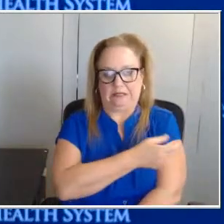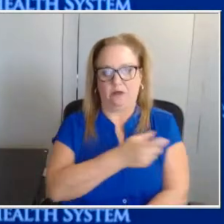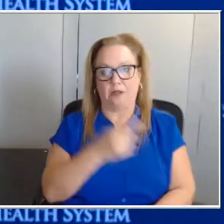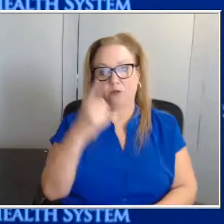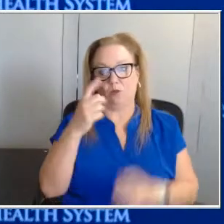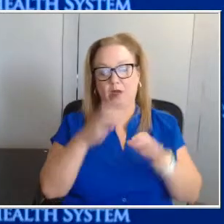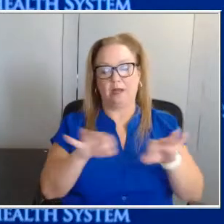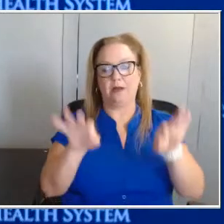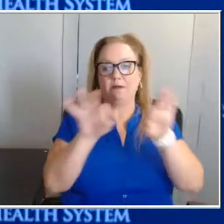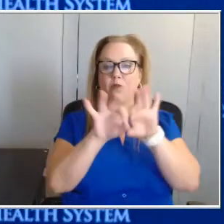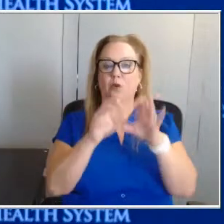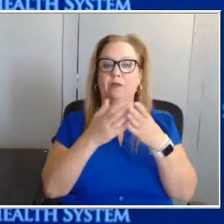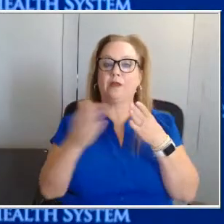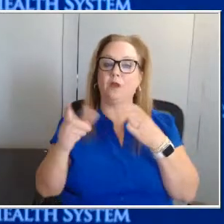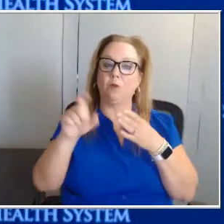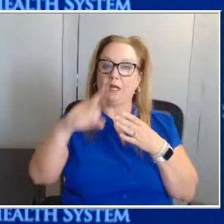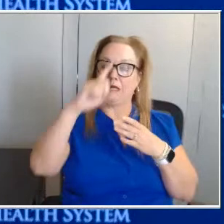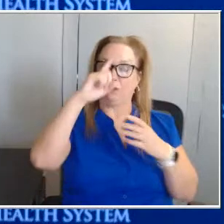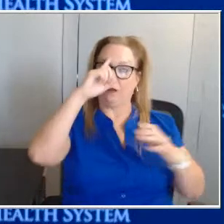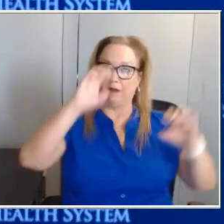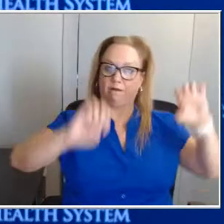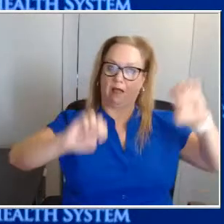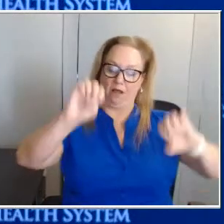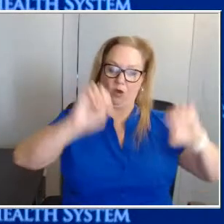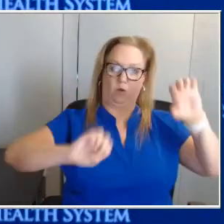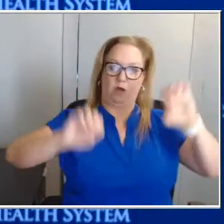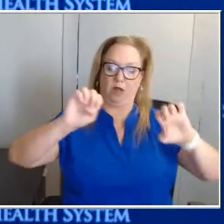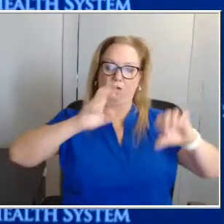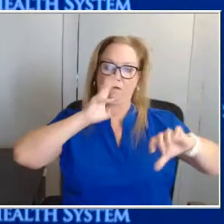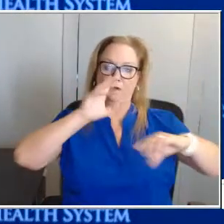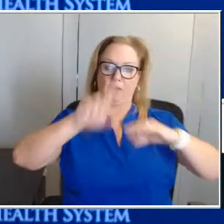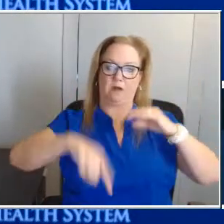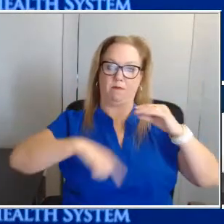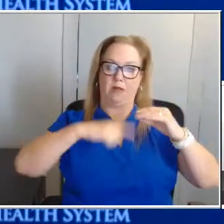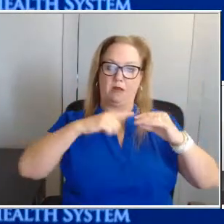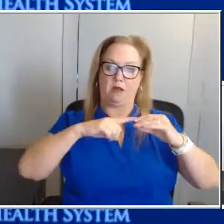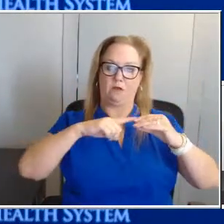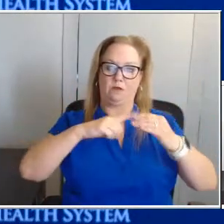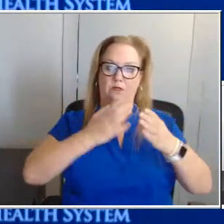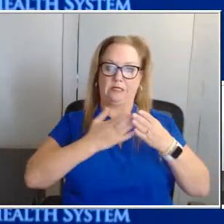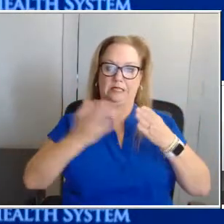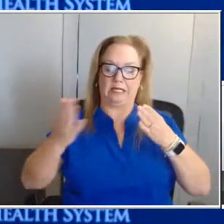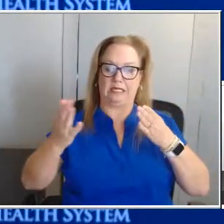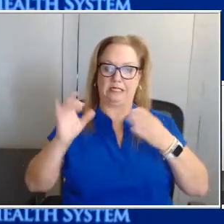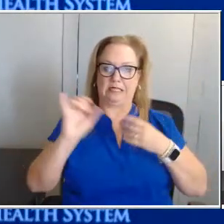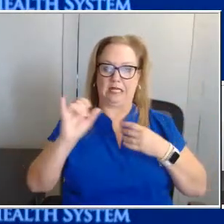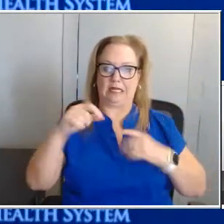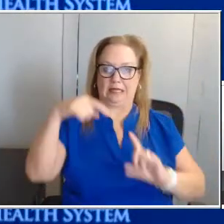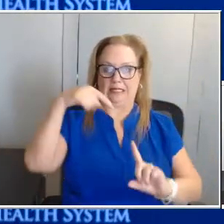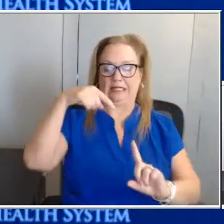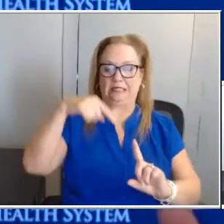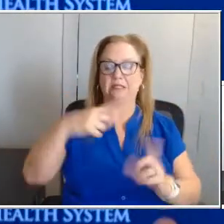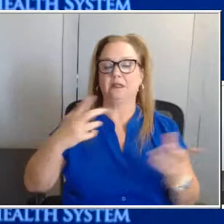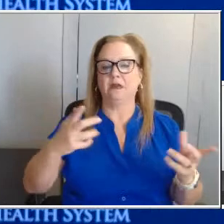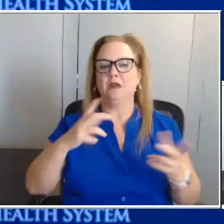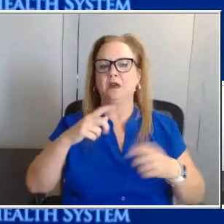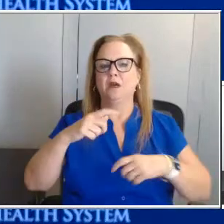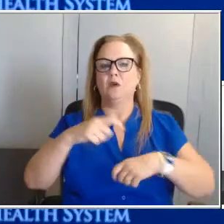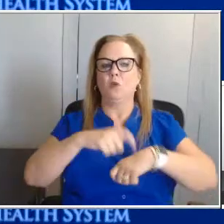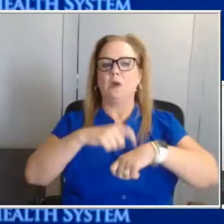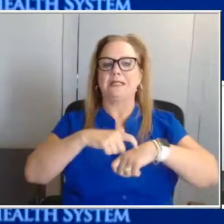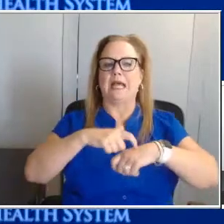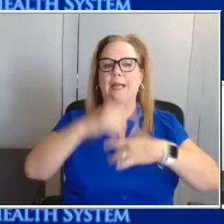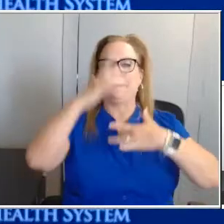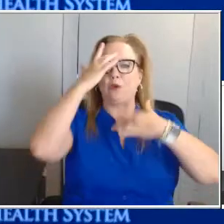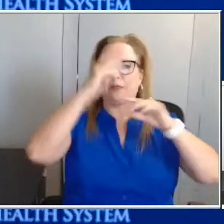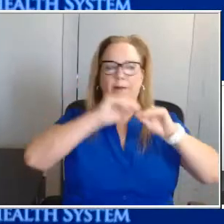we need to continue to evaluate moving forward when we talk about certain things such as this, is what time during the pandemic was it?